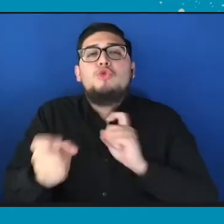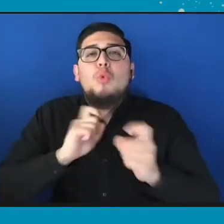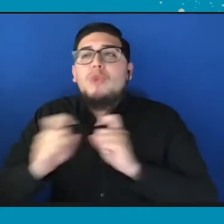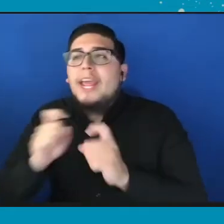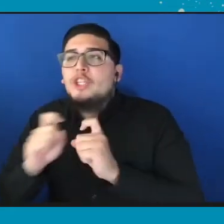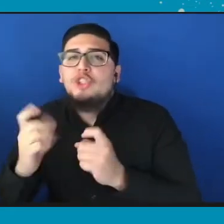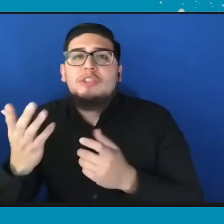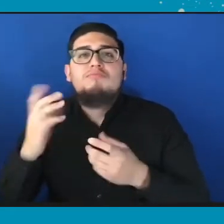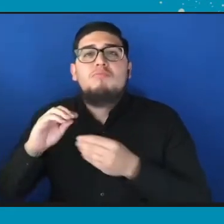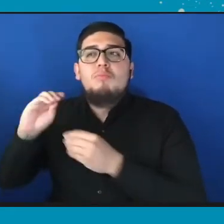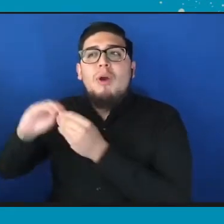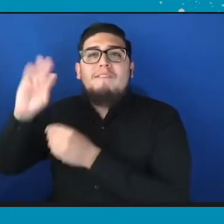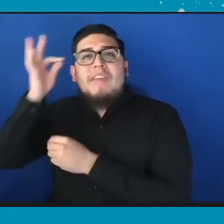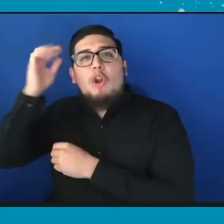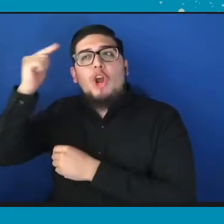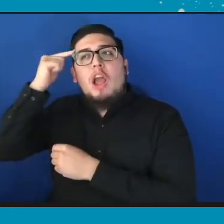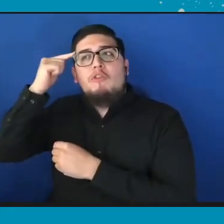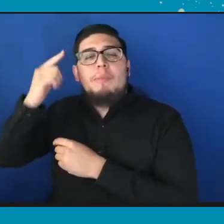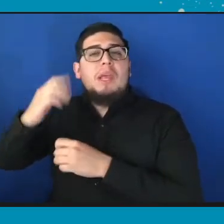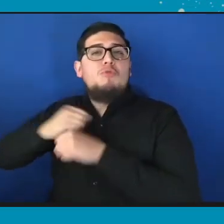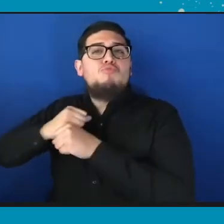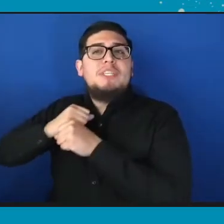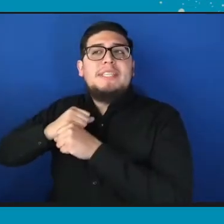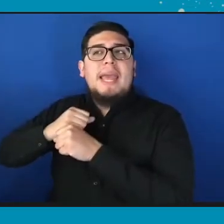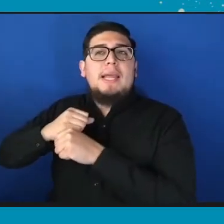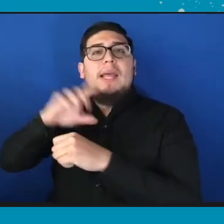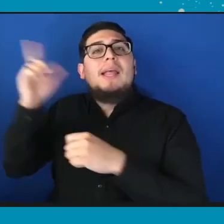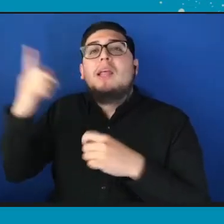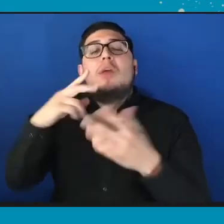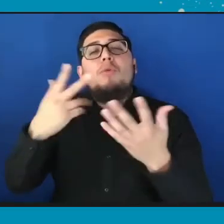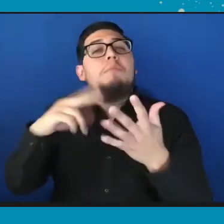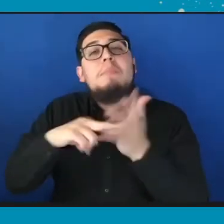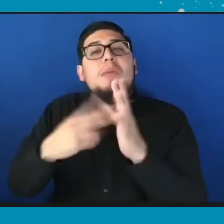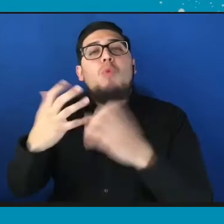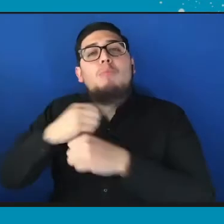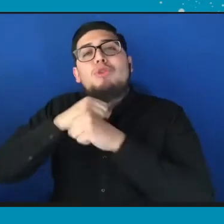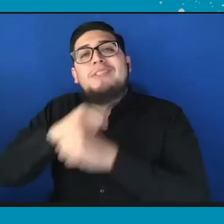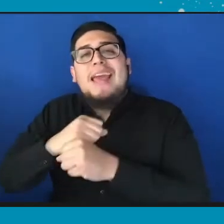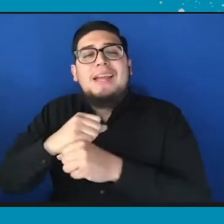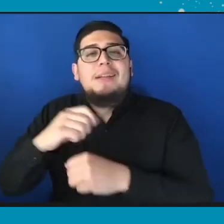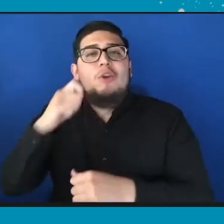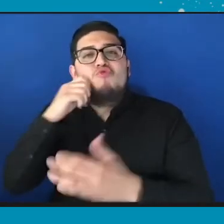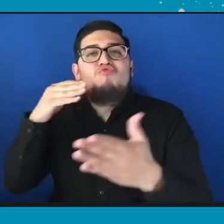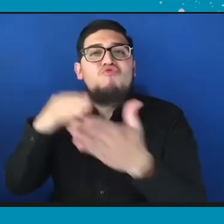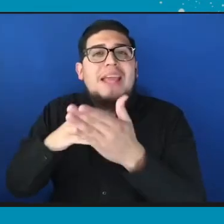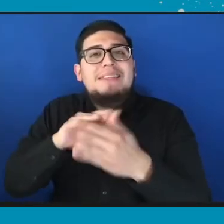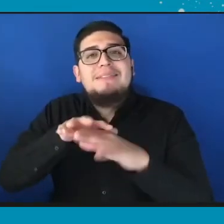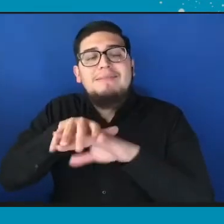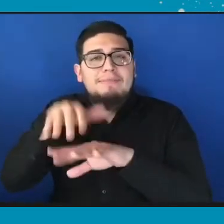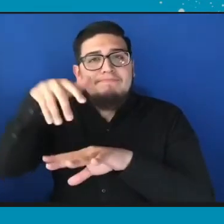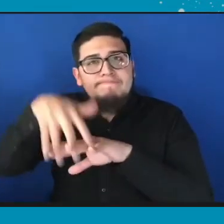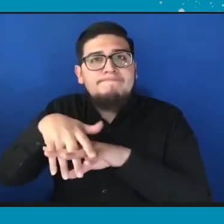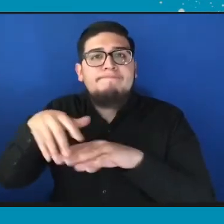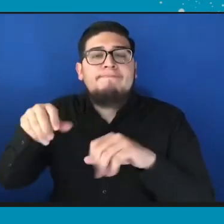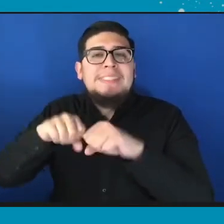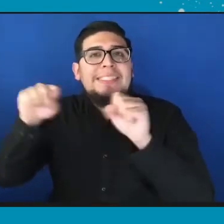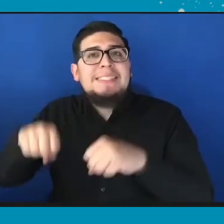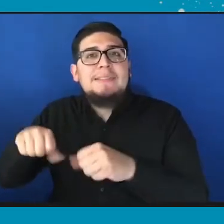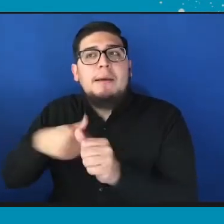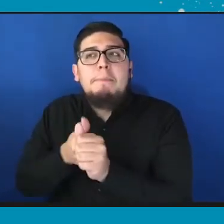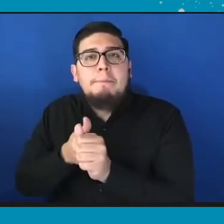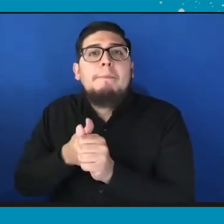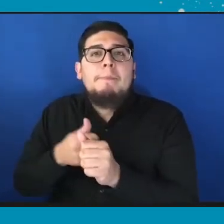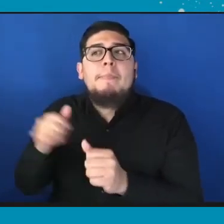government. That's what they're trying to protect, the racist system that has been in place this whole time and it's now sort of been given